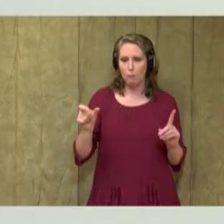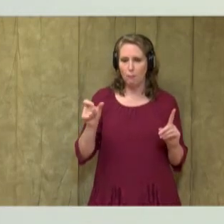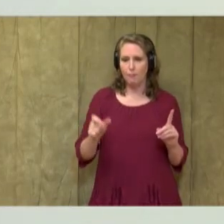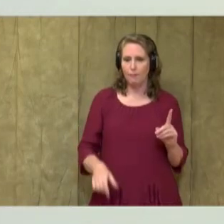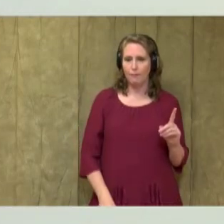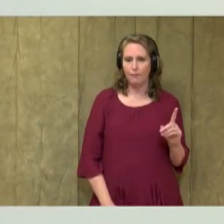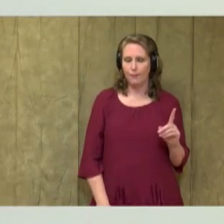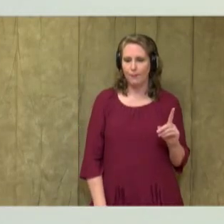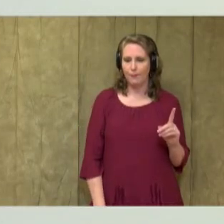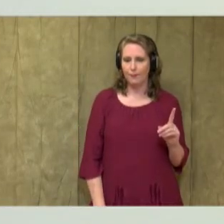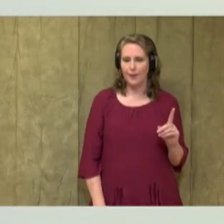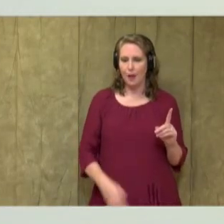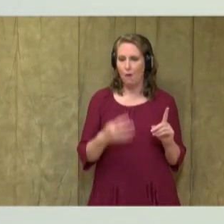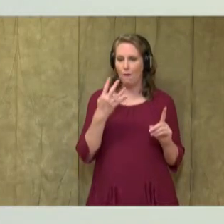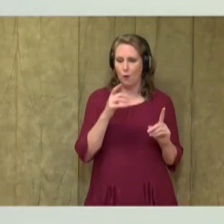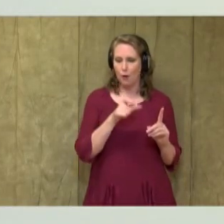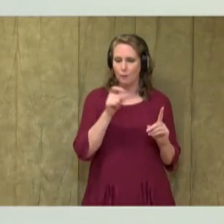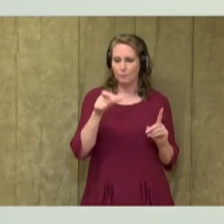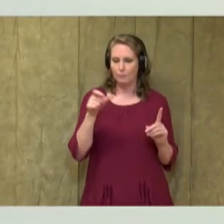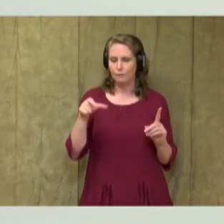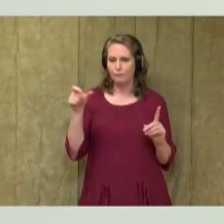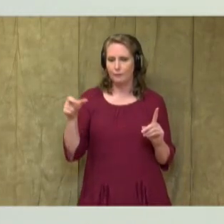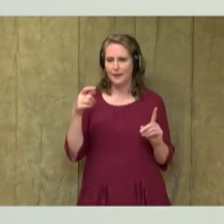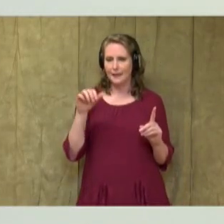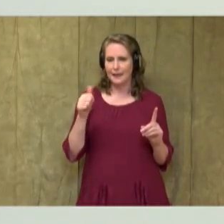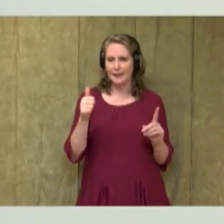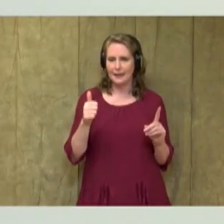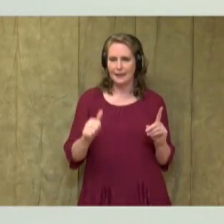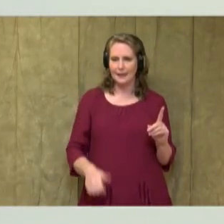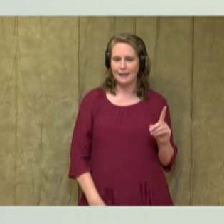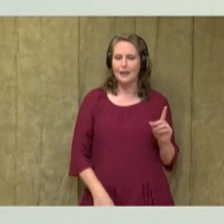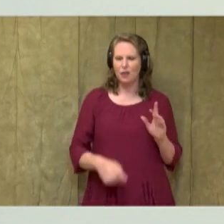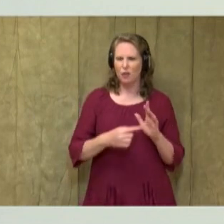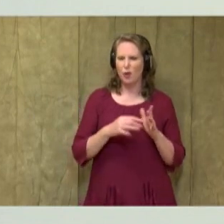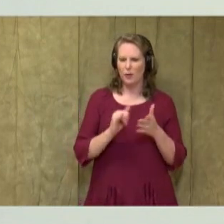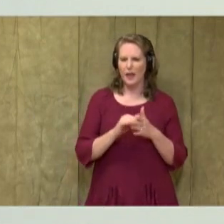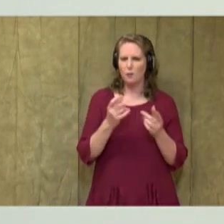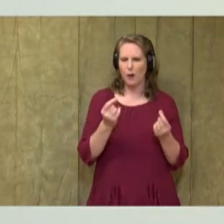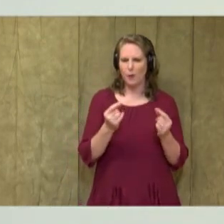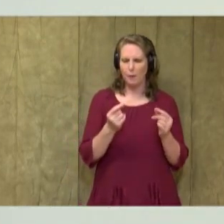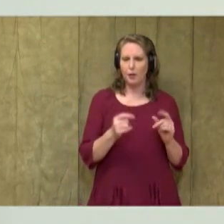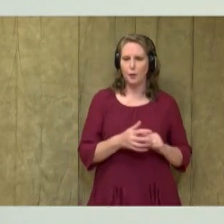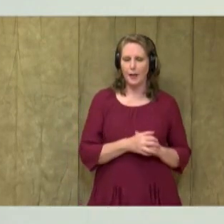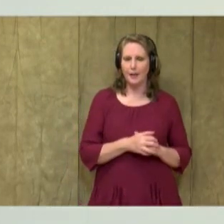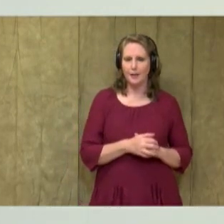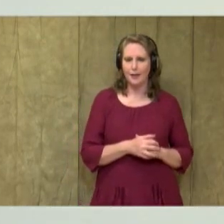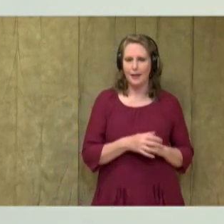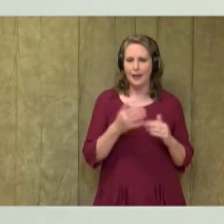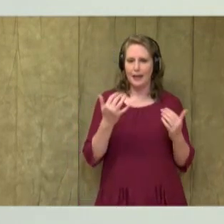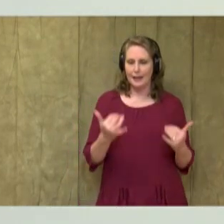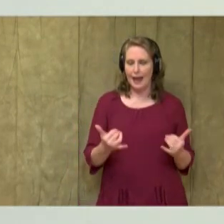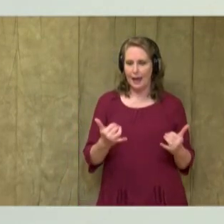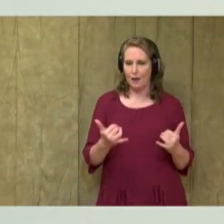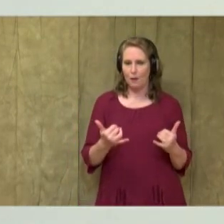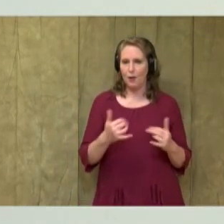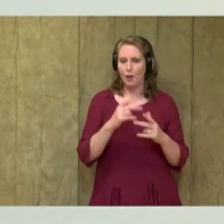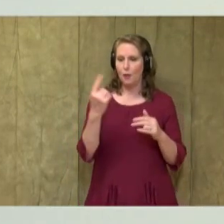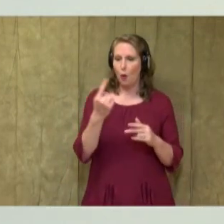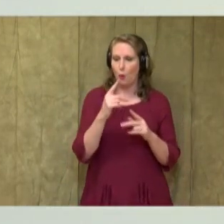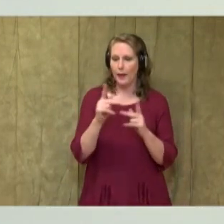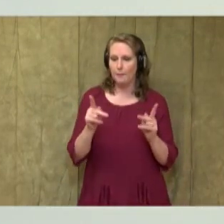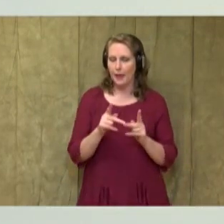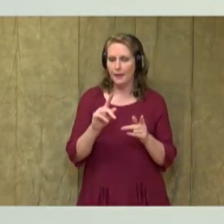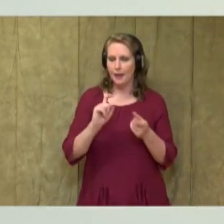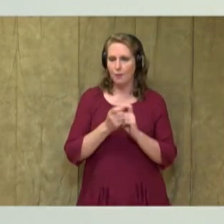1, 2, 3, 4. So we're going to write 10 just to show that that was what we were doing. So now the only place that's going to